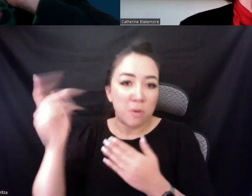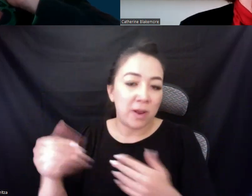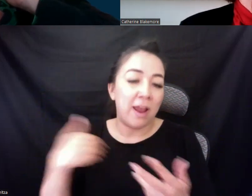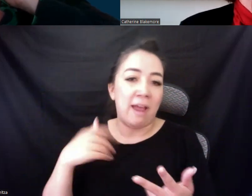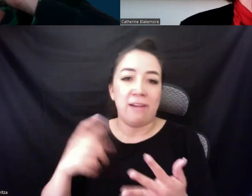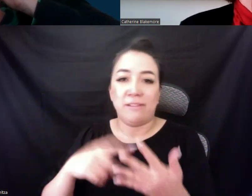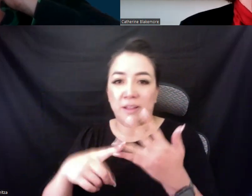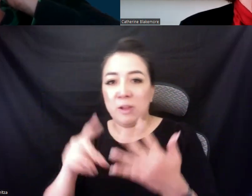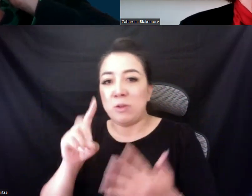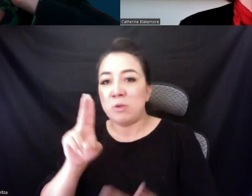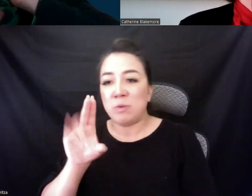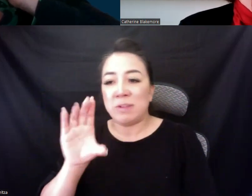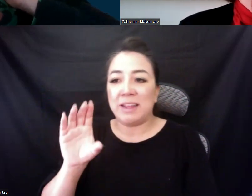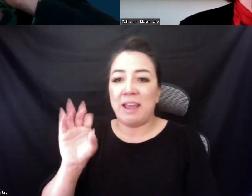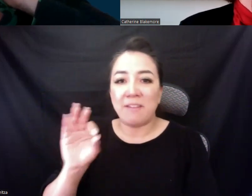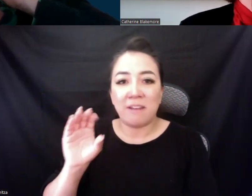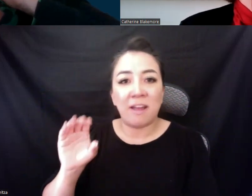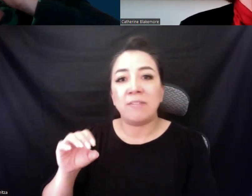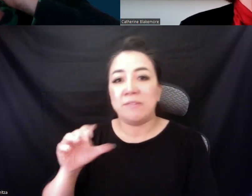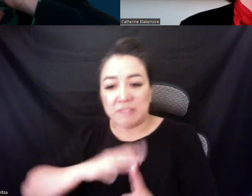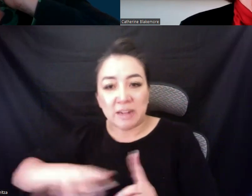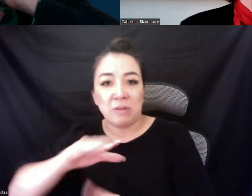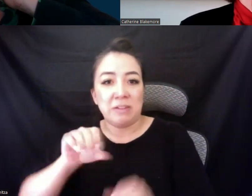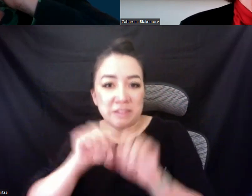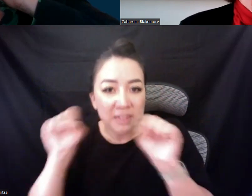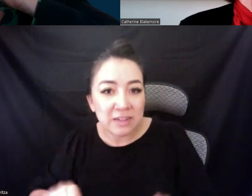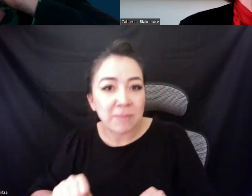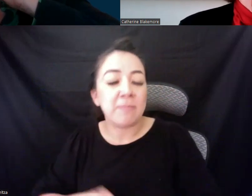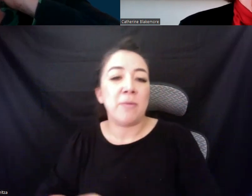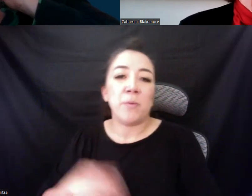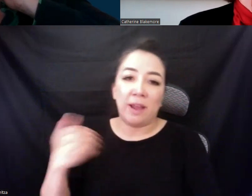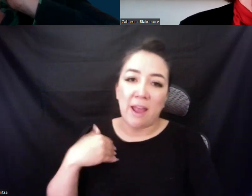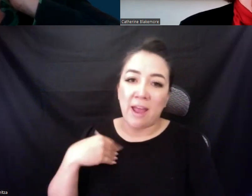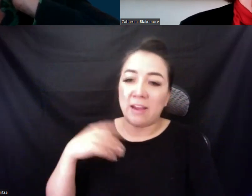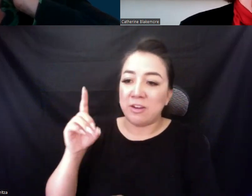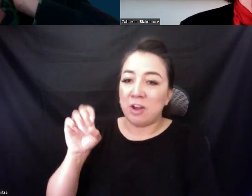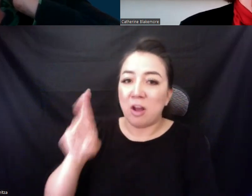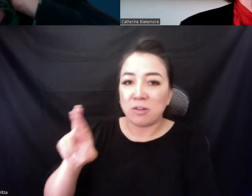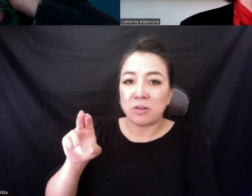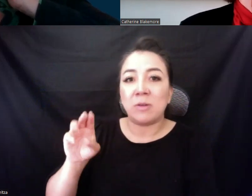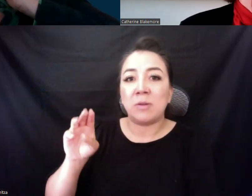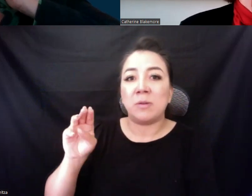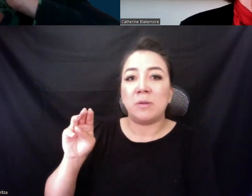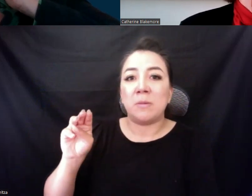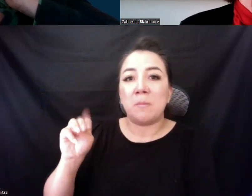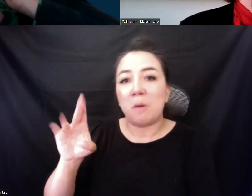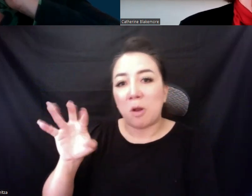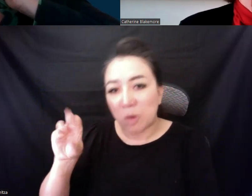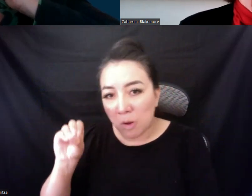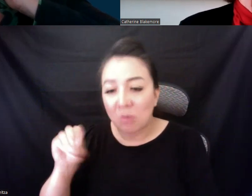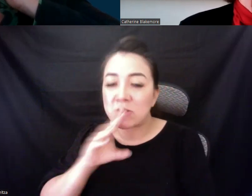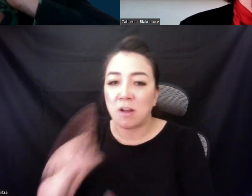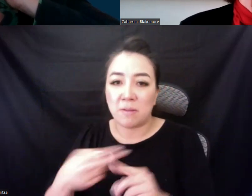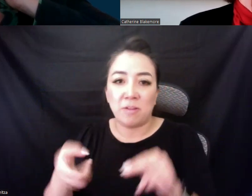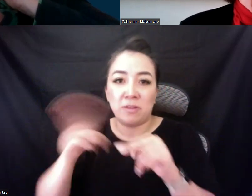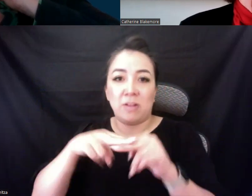the UCSF Care Ecosystem. We had Dr. Margot Cushell talking about the increasing rates